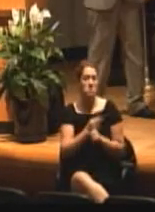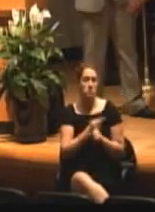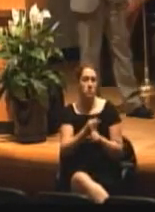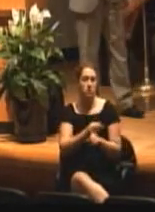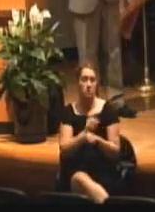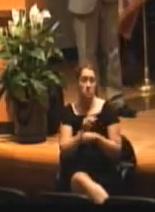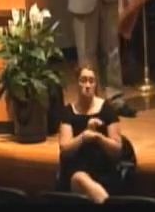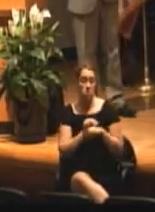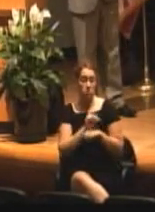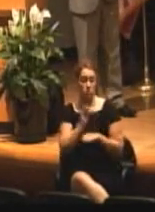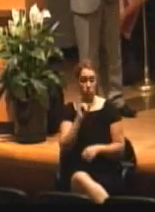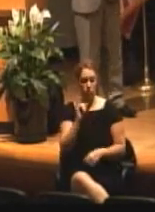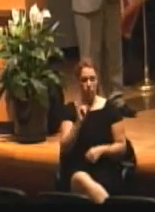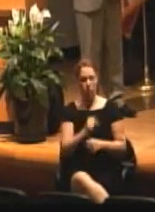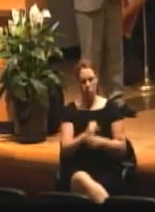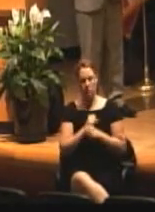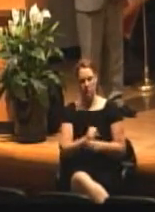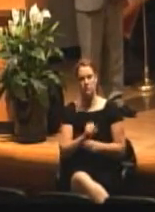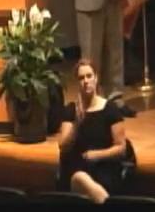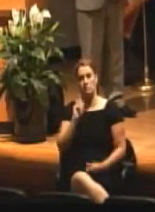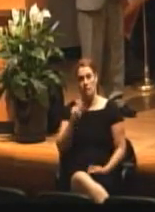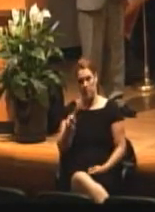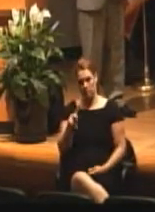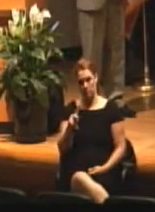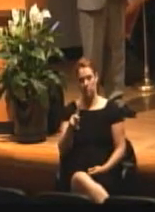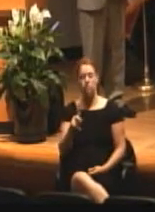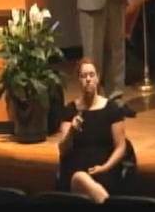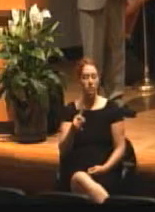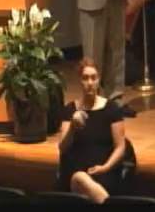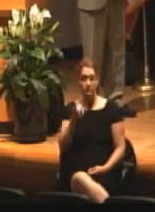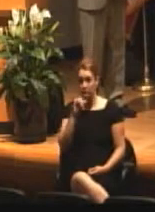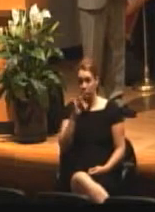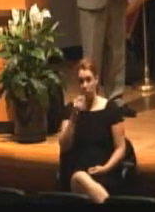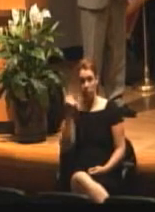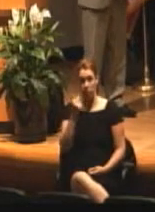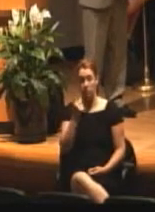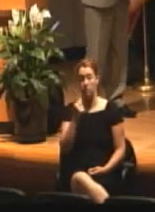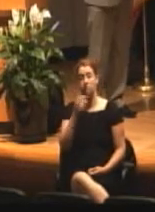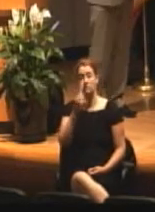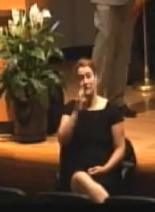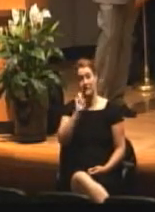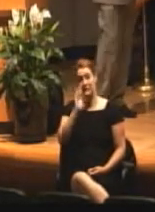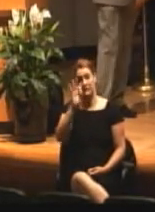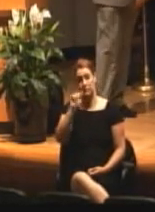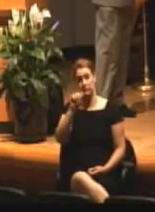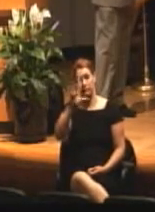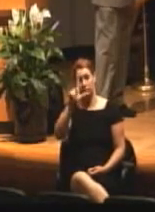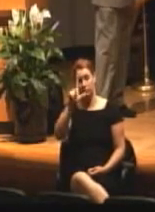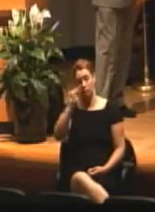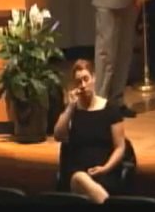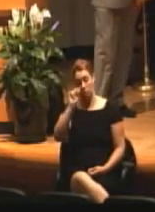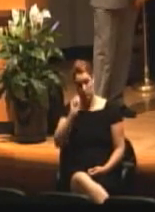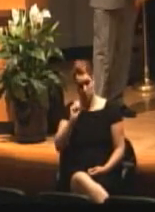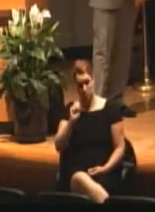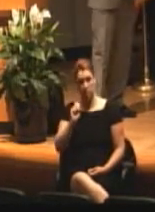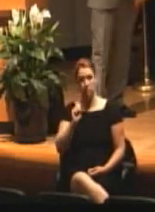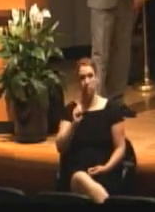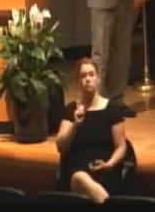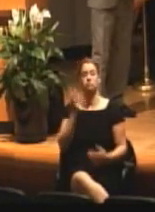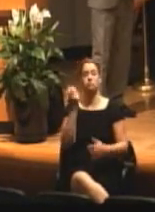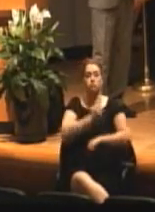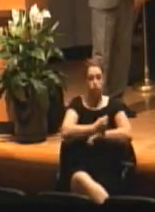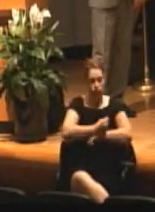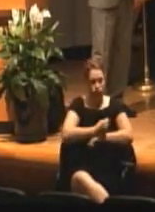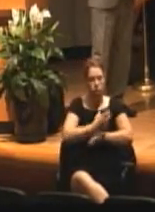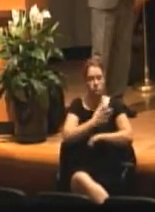banks or the lenders behind the scenes in case of a default. So you think of it as the more money that you put